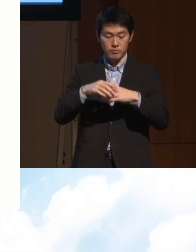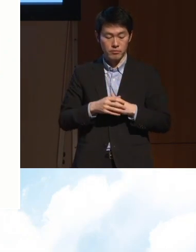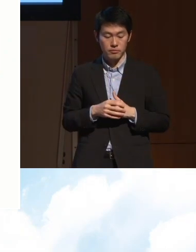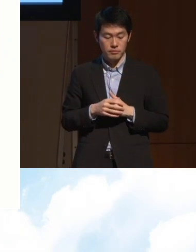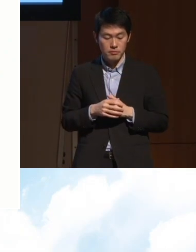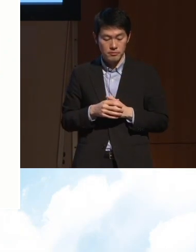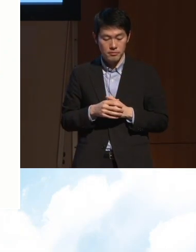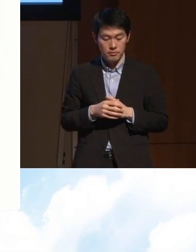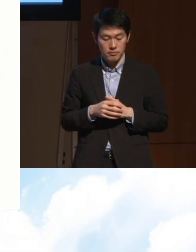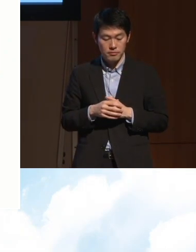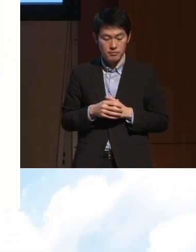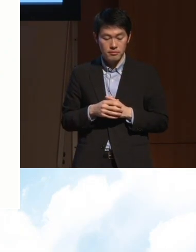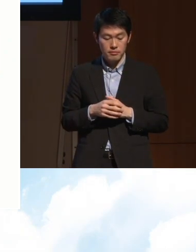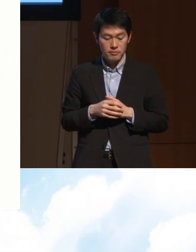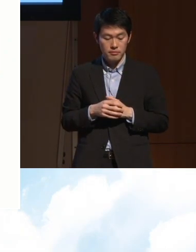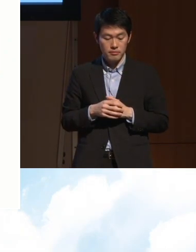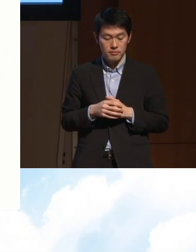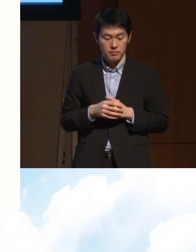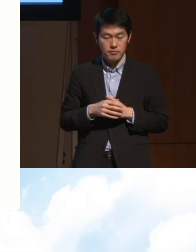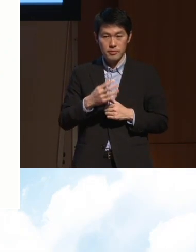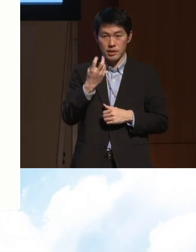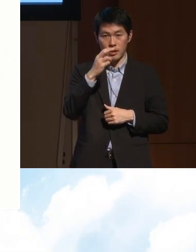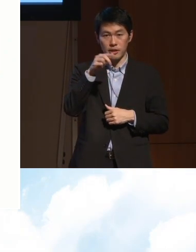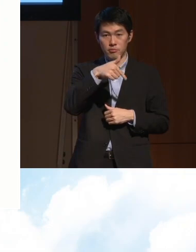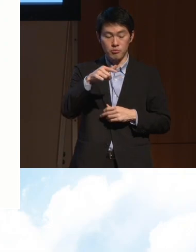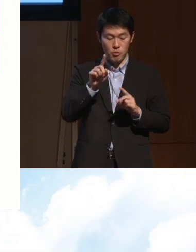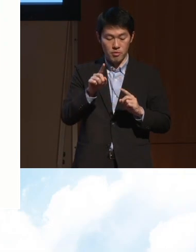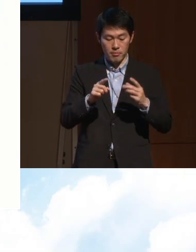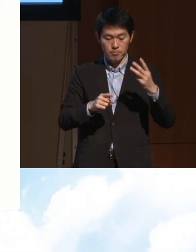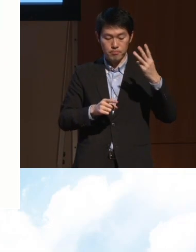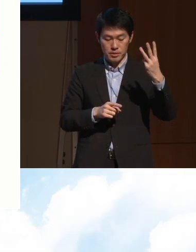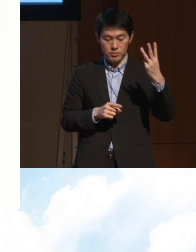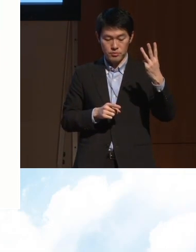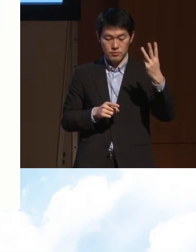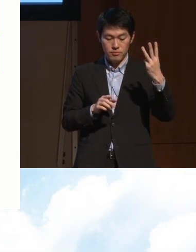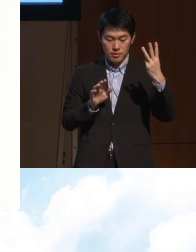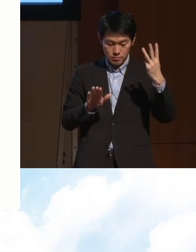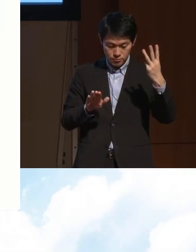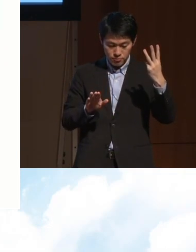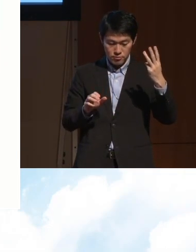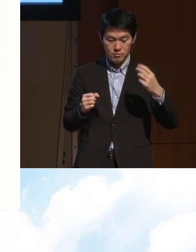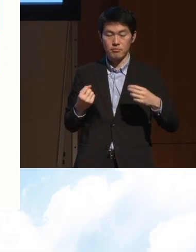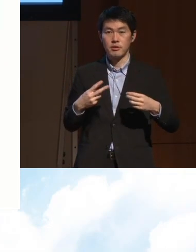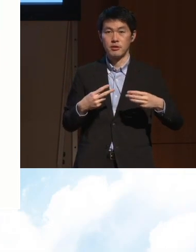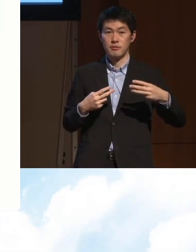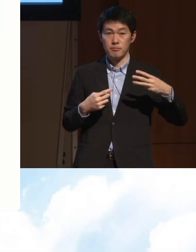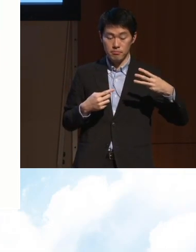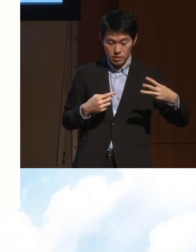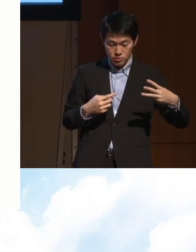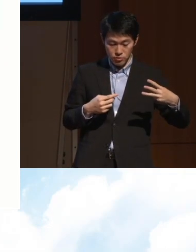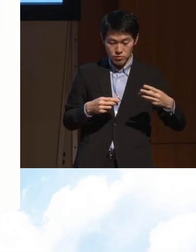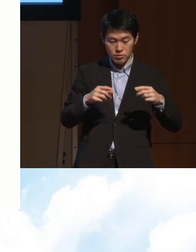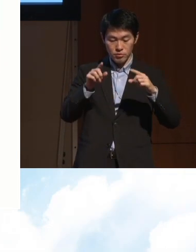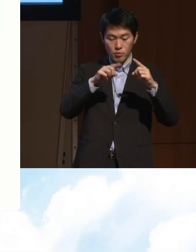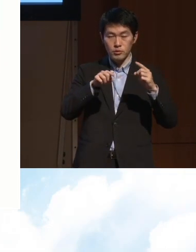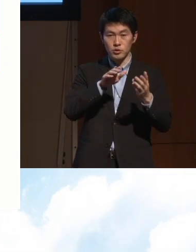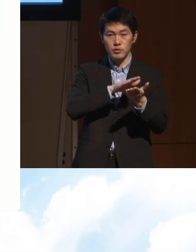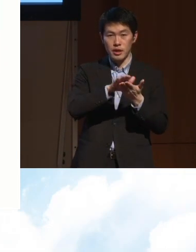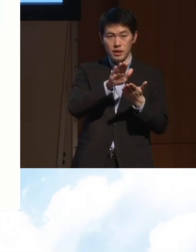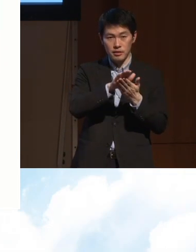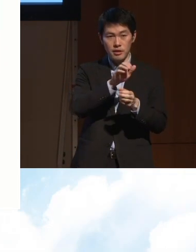administration departments and 3 research centers for public health and